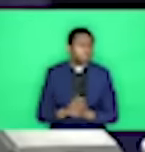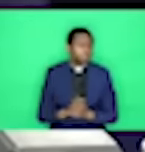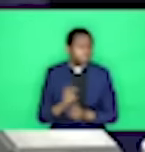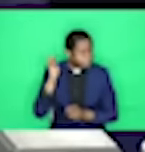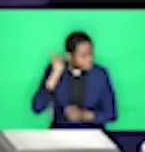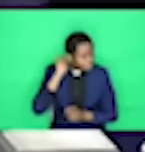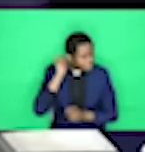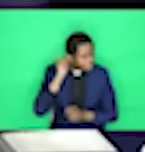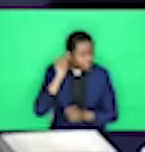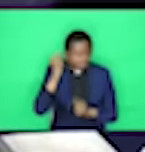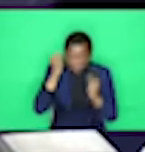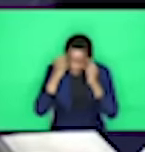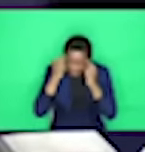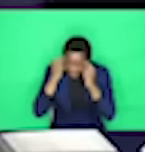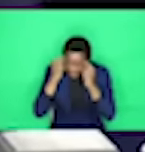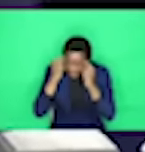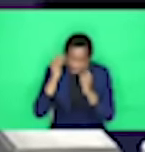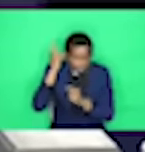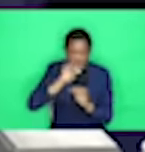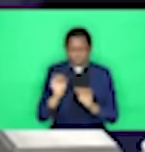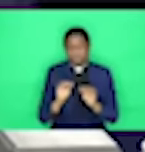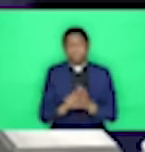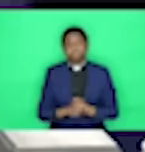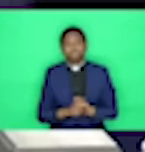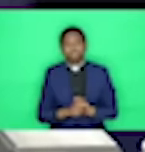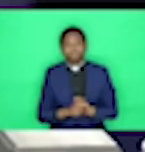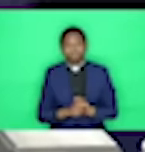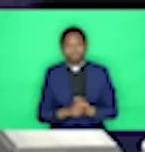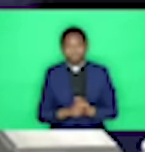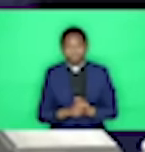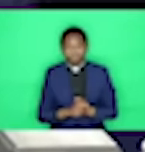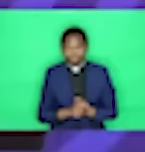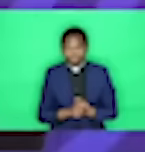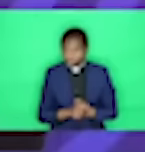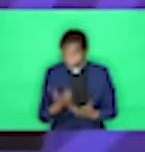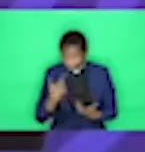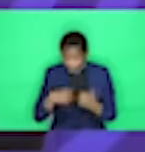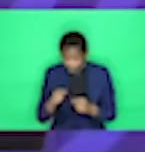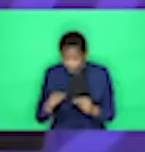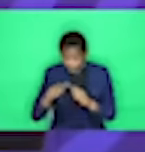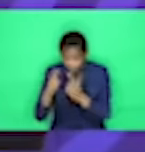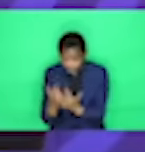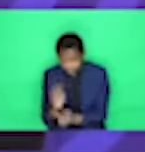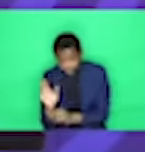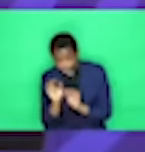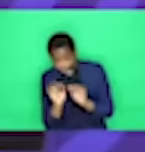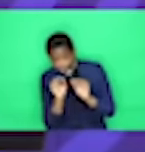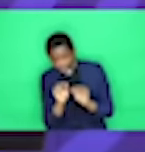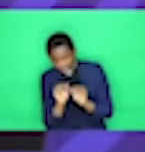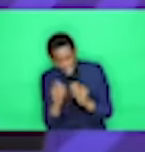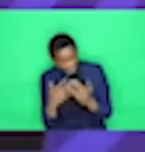generation. In the light of the Protestants' teaching, large numbers of